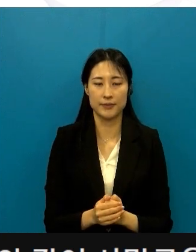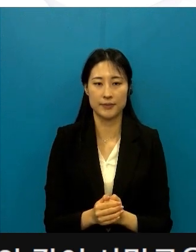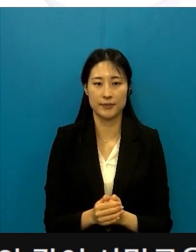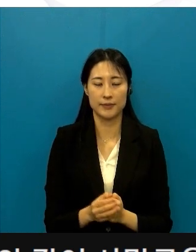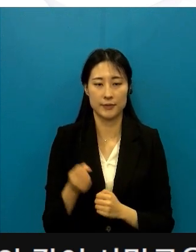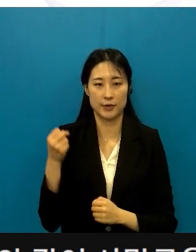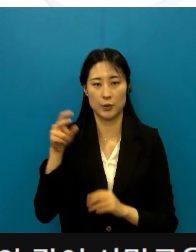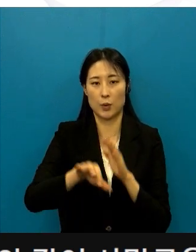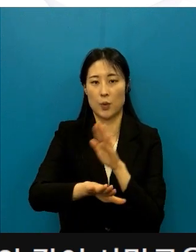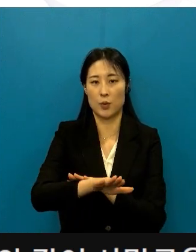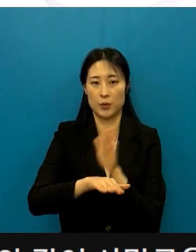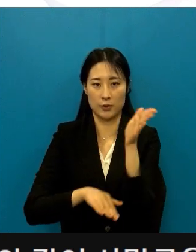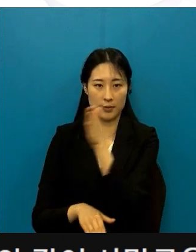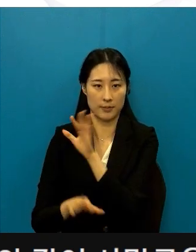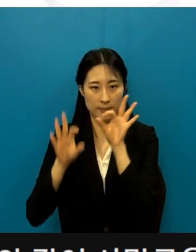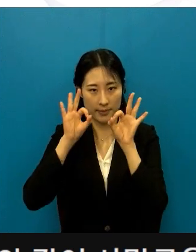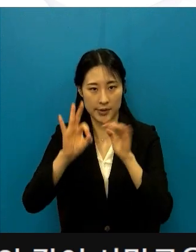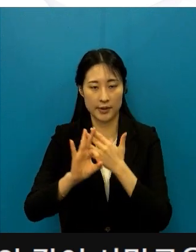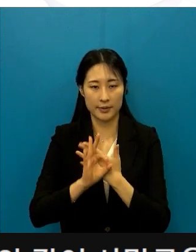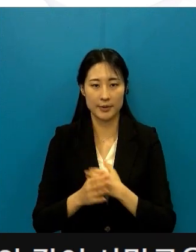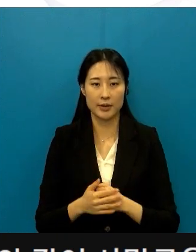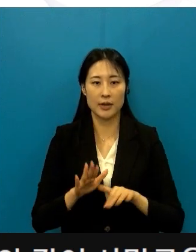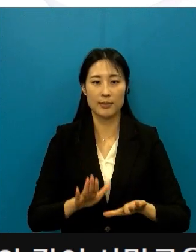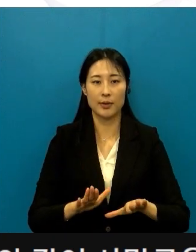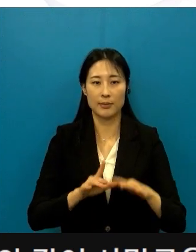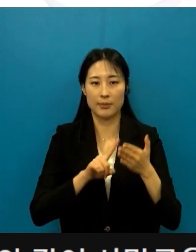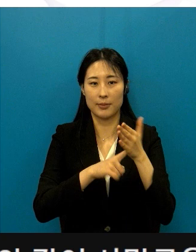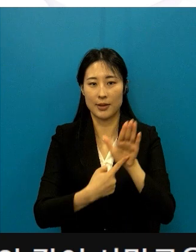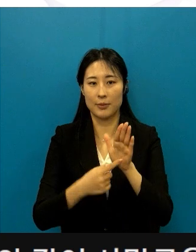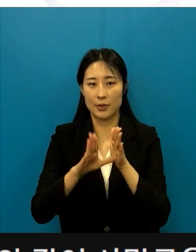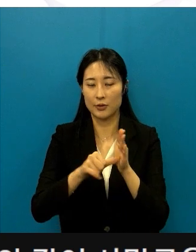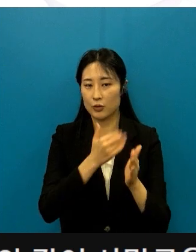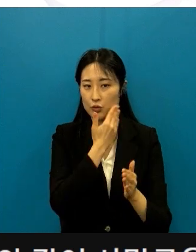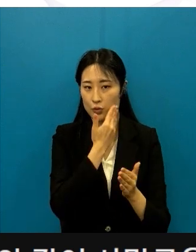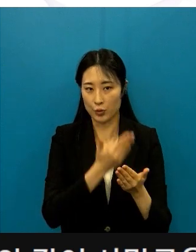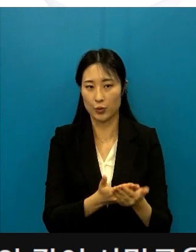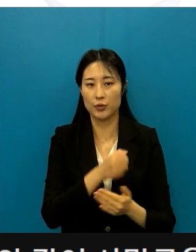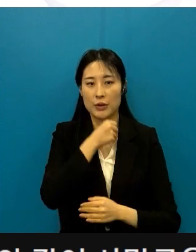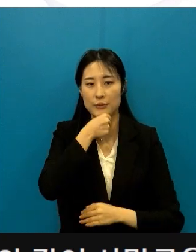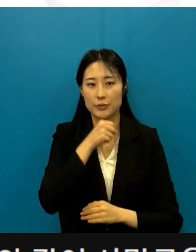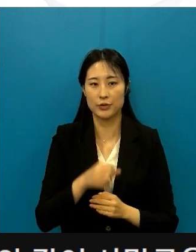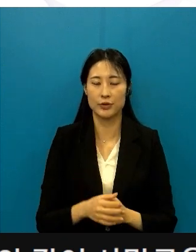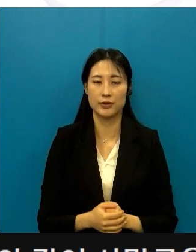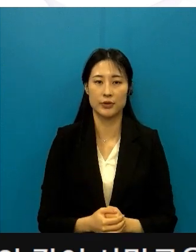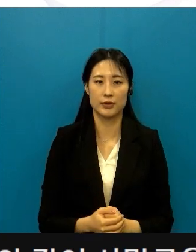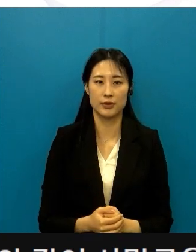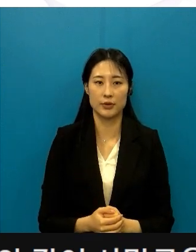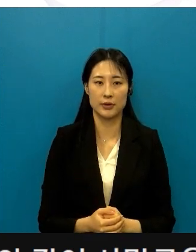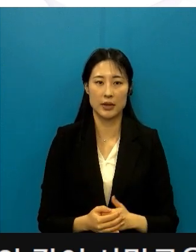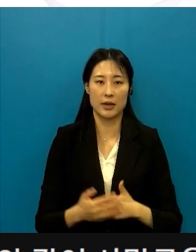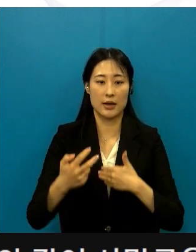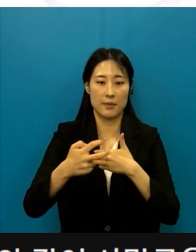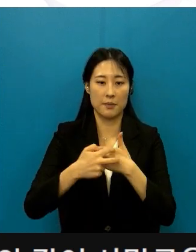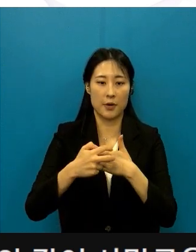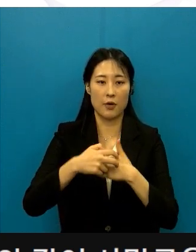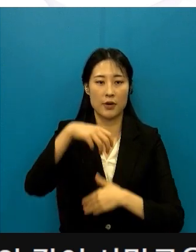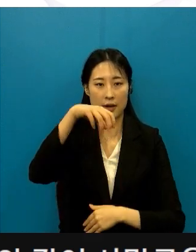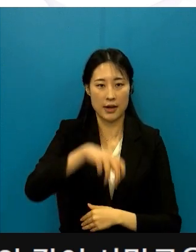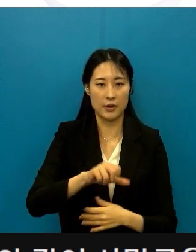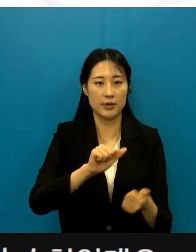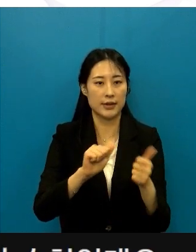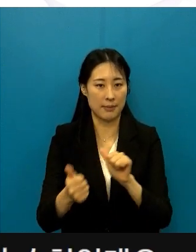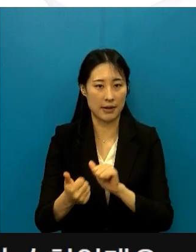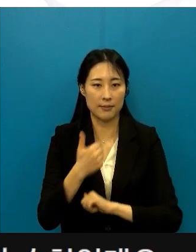this presentation, the number of deaths in hospital. So in England, about 70% of